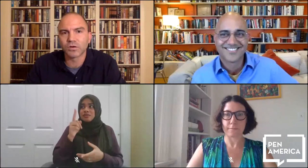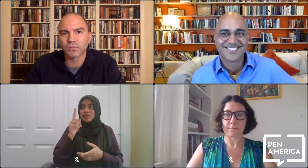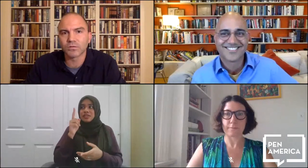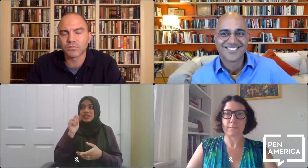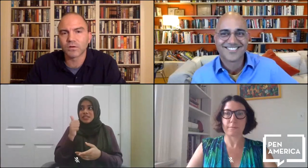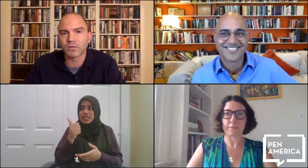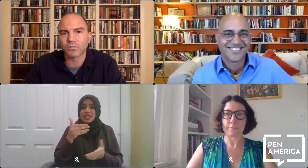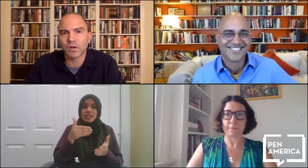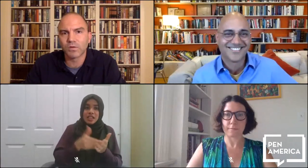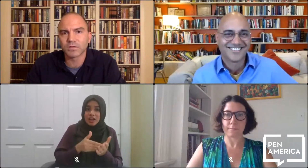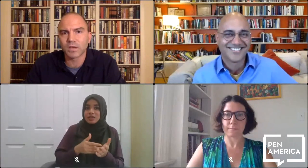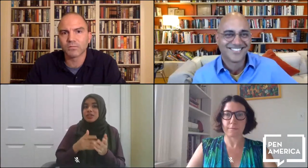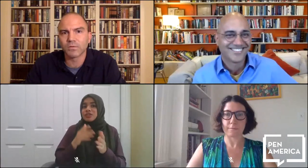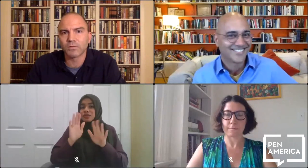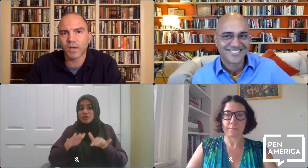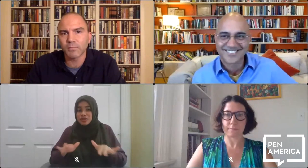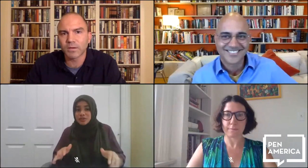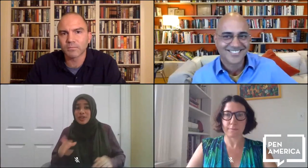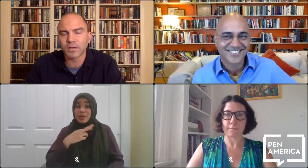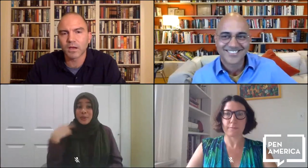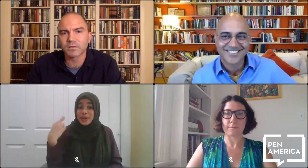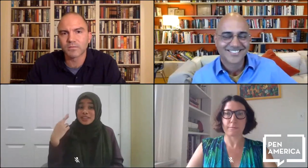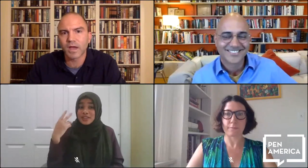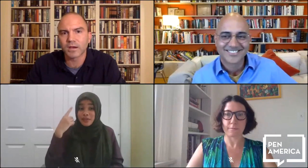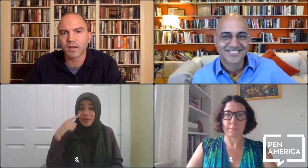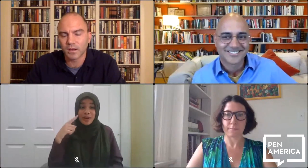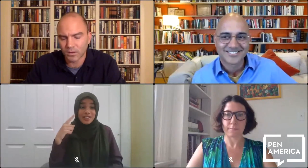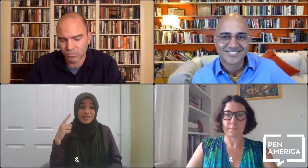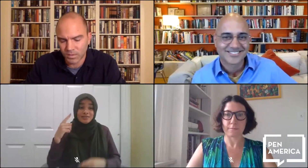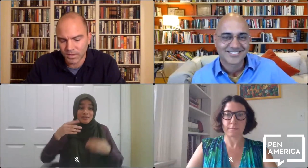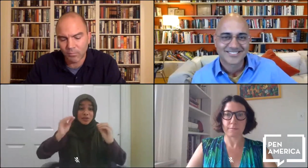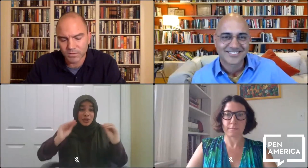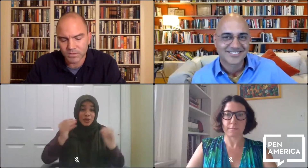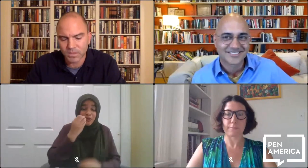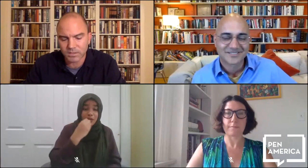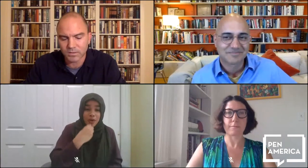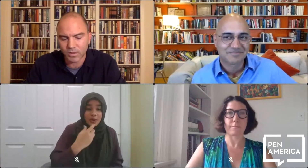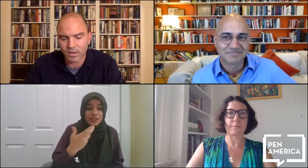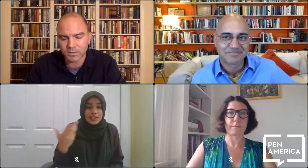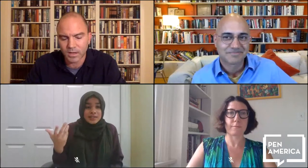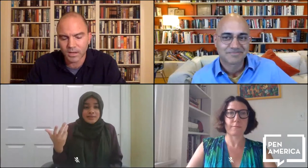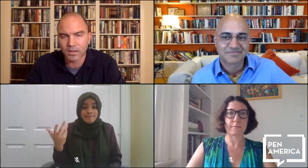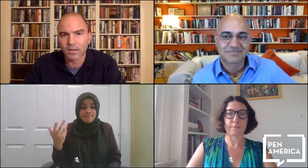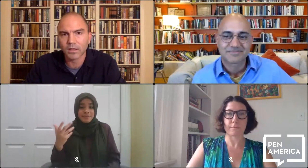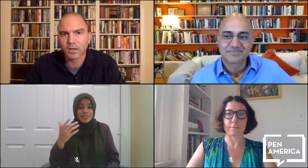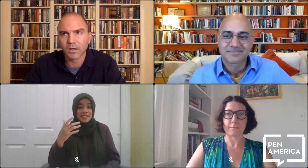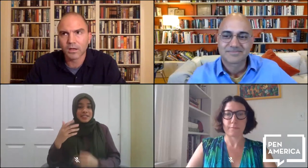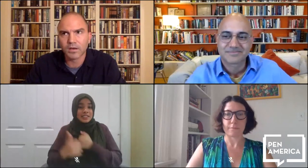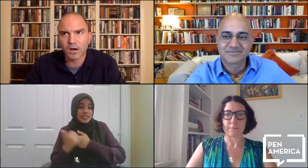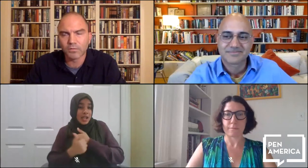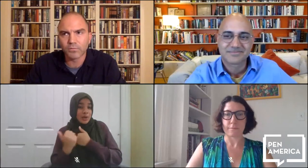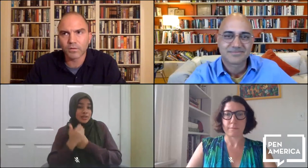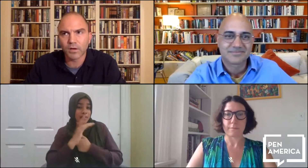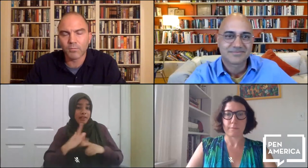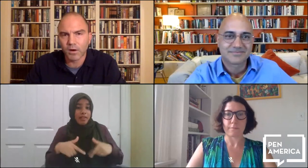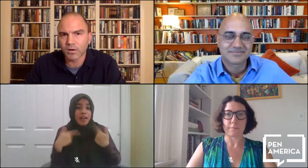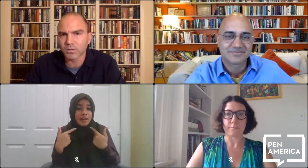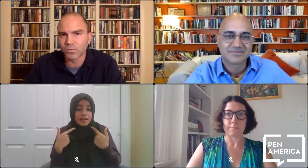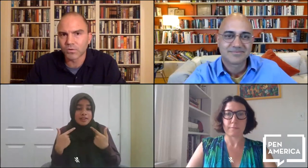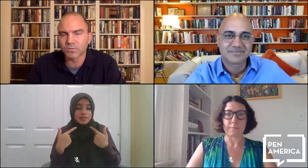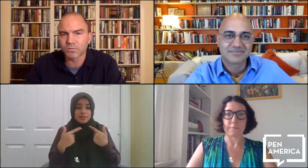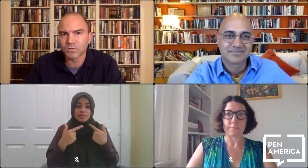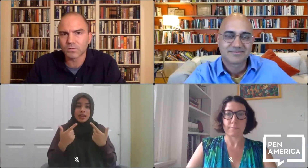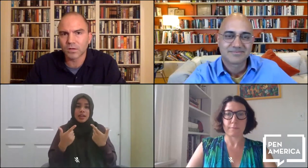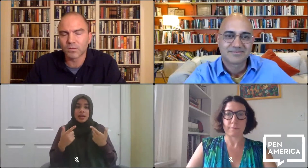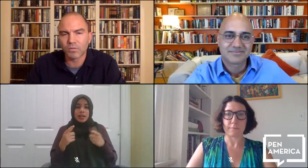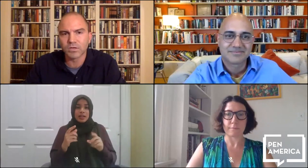children are at risk of famine because of that agreement. That wasn't discussed at the White House today. None of America's